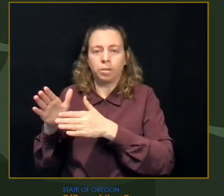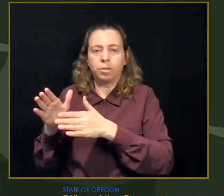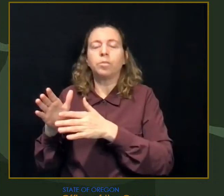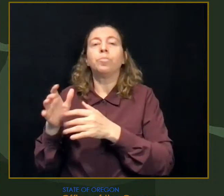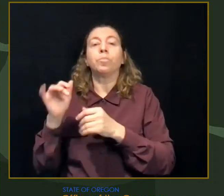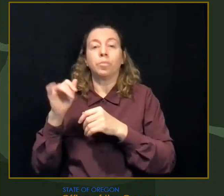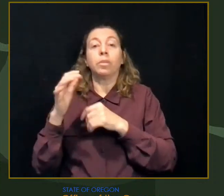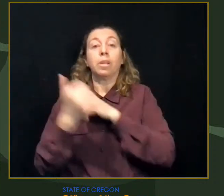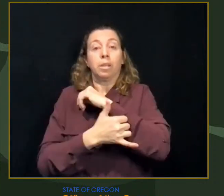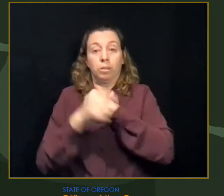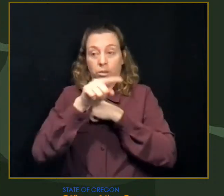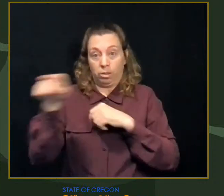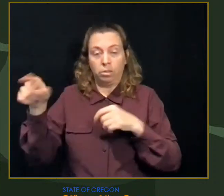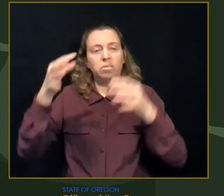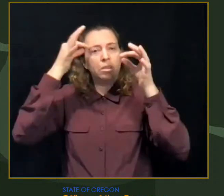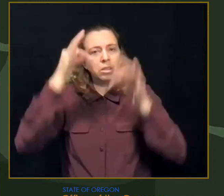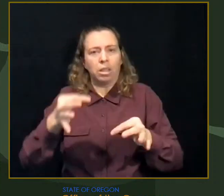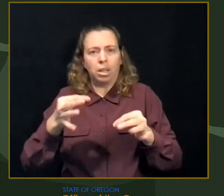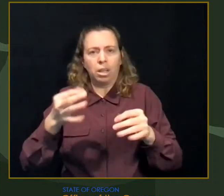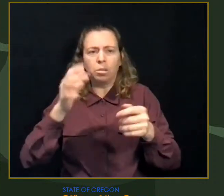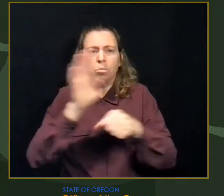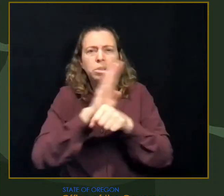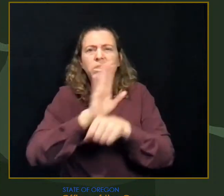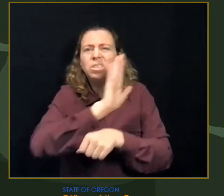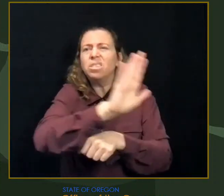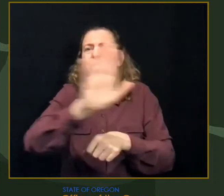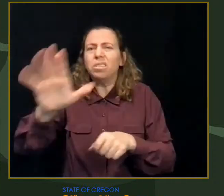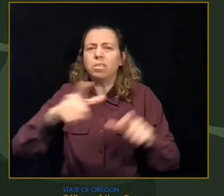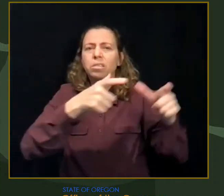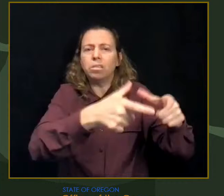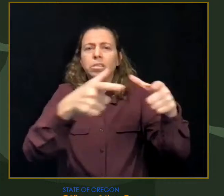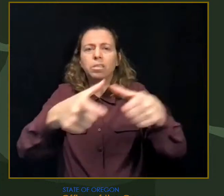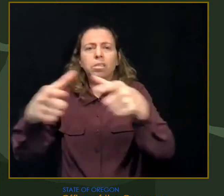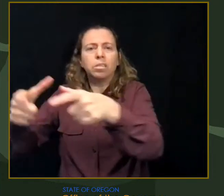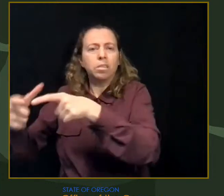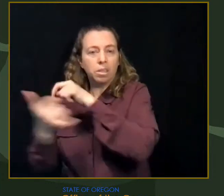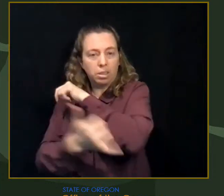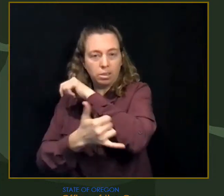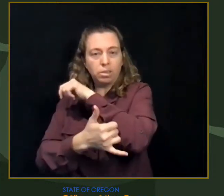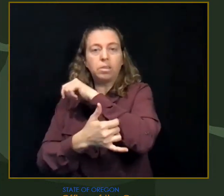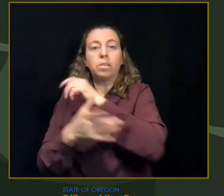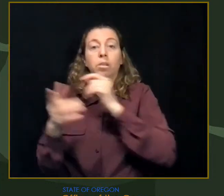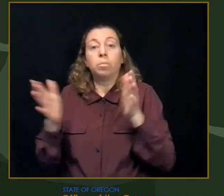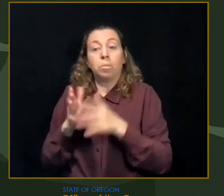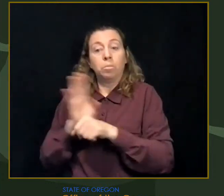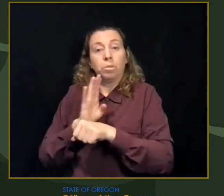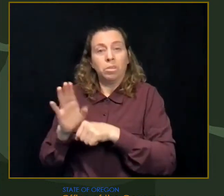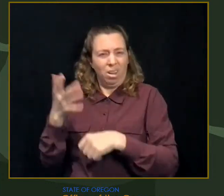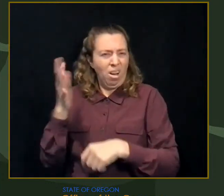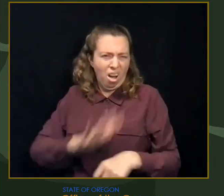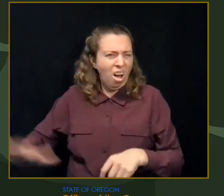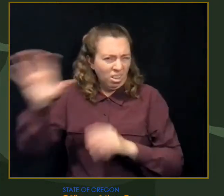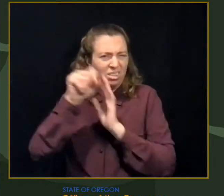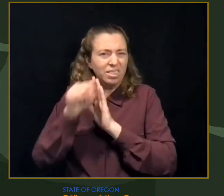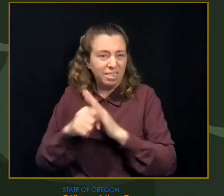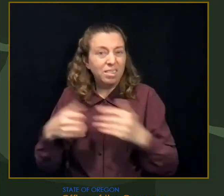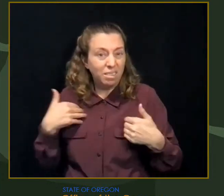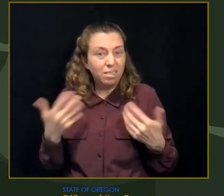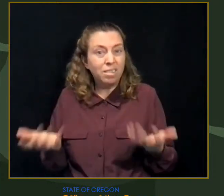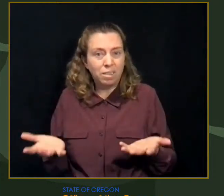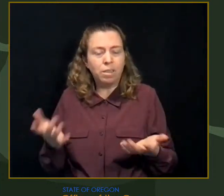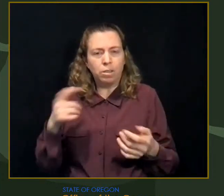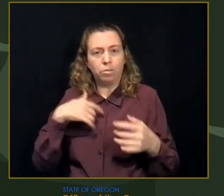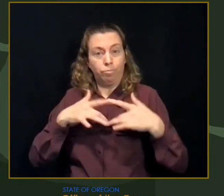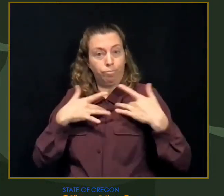I know that our businesses across the state, these small businesses, are truly the heart and soul of Oregon's economy.